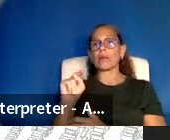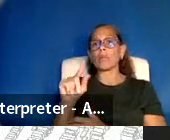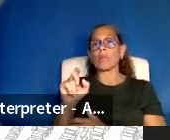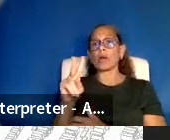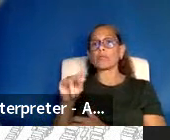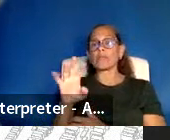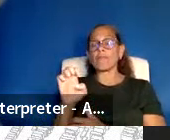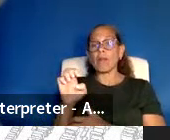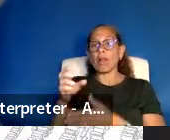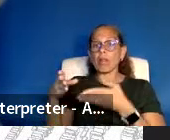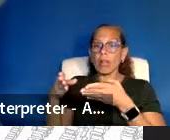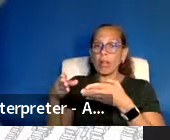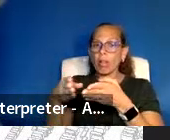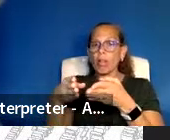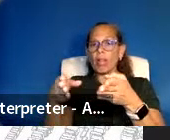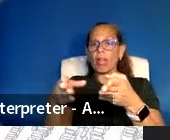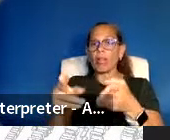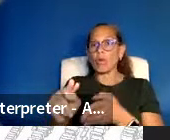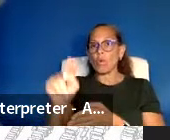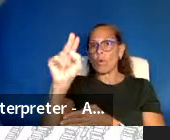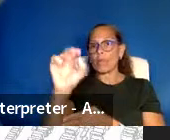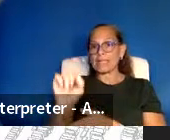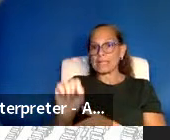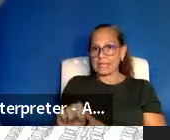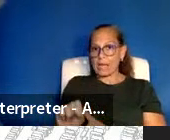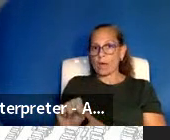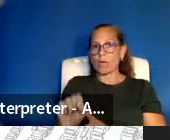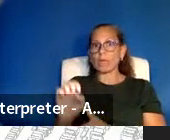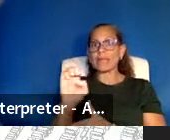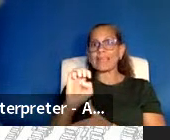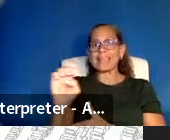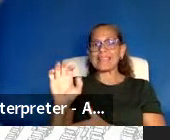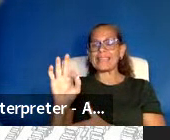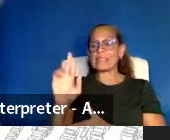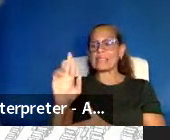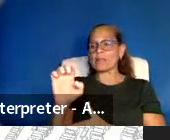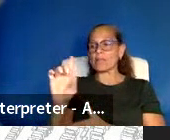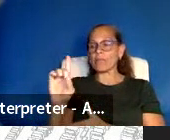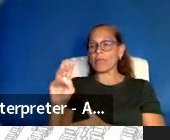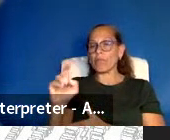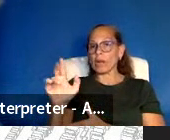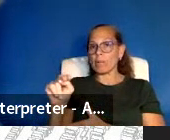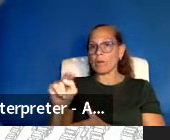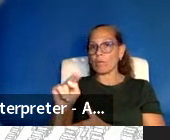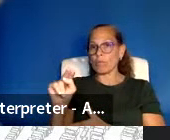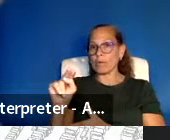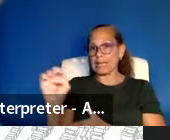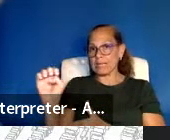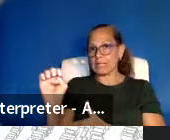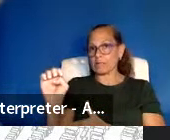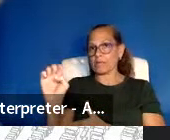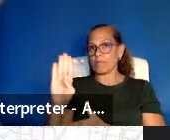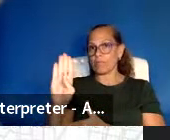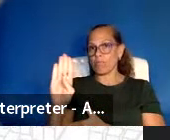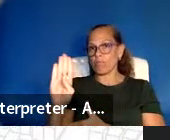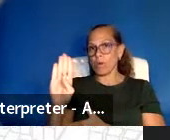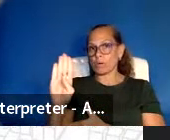runs more or less north-south, and East Tremont Avenue east of Bronxdale Avenue. Next slide.